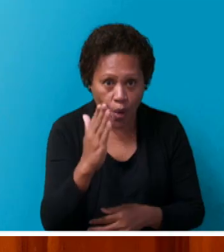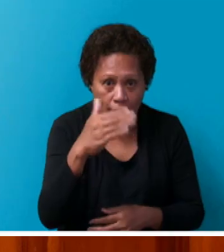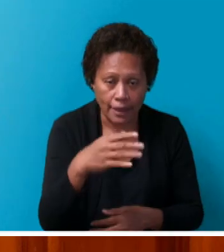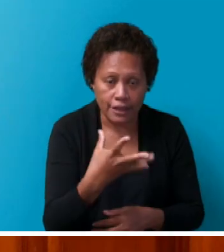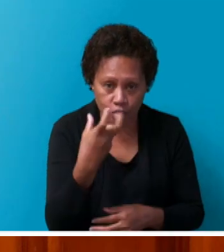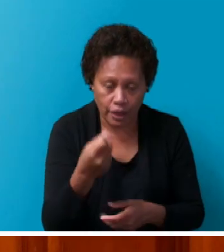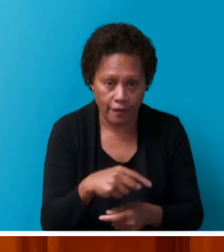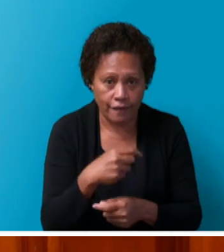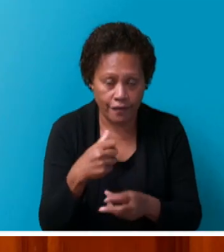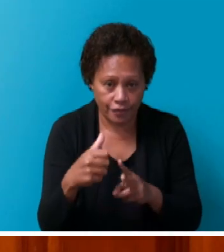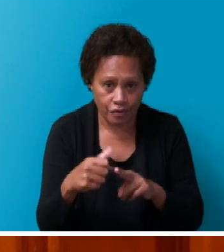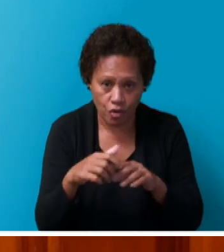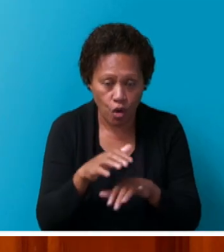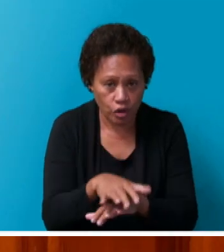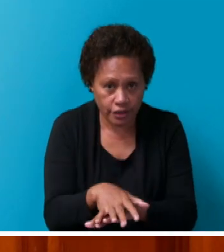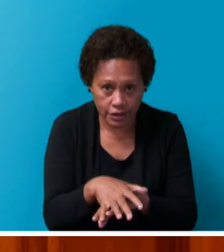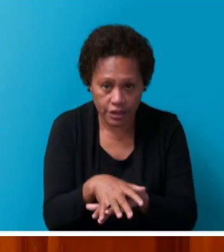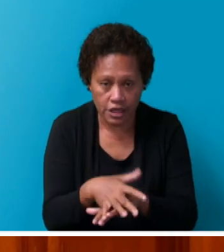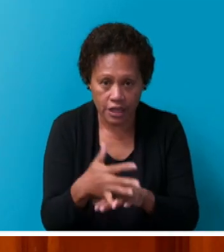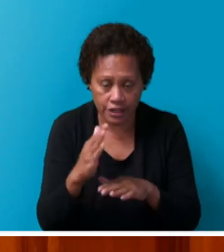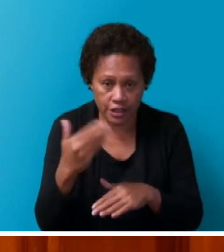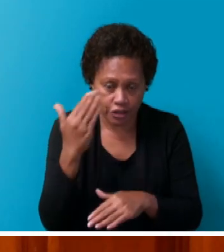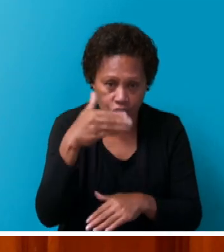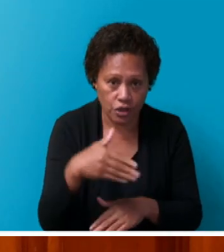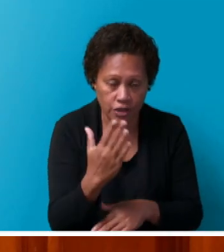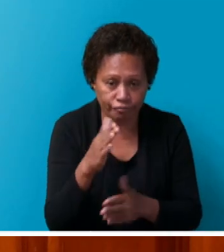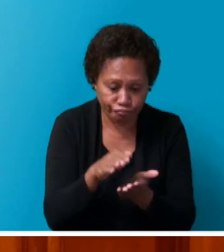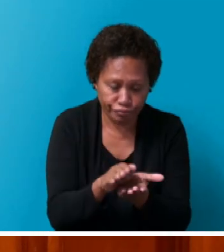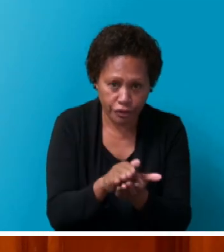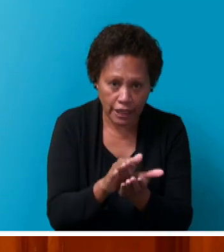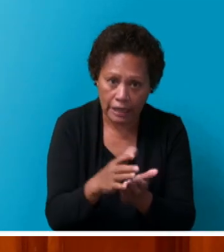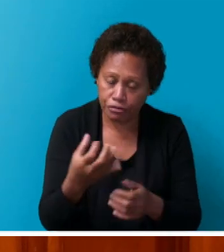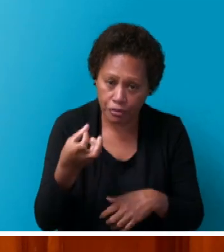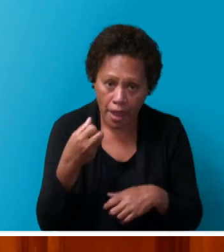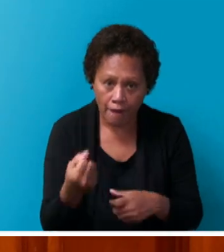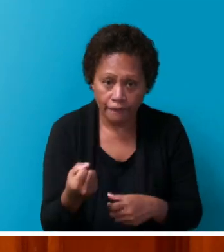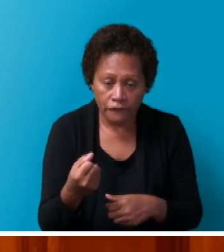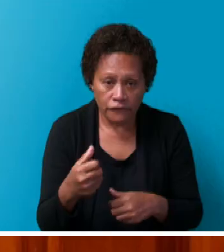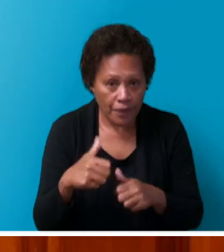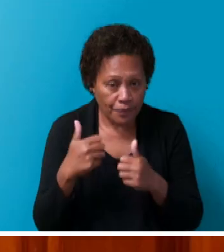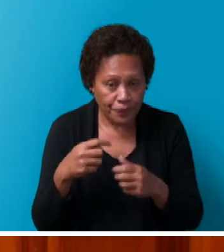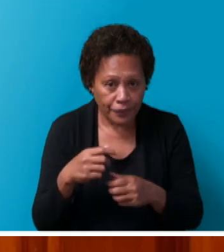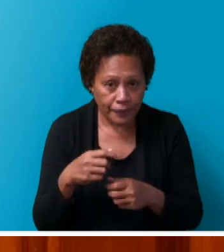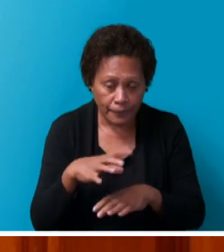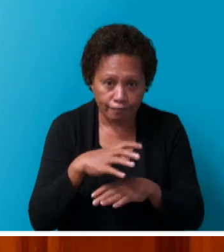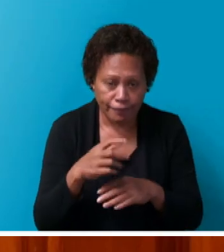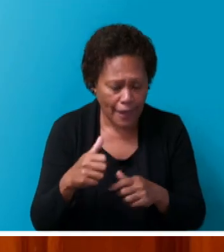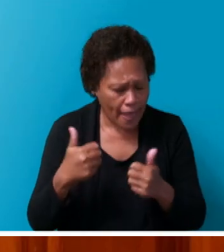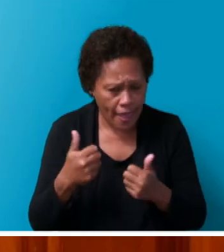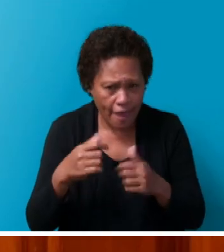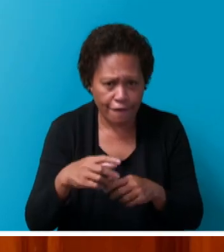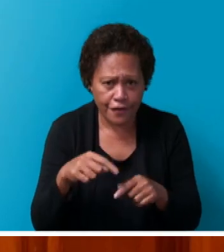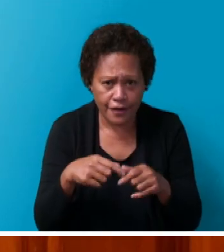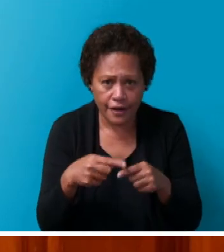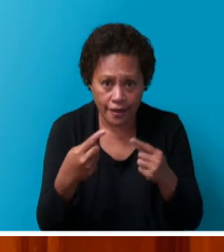observed turtles, manta rays, dolphins, giant clams, and a multitude of other totemic an endemic species in Kandavu waters. It